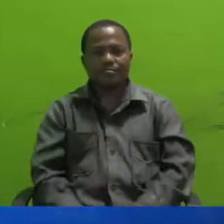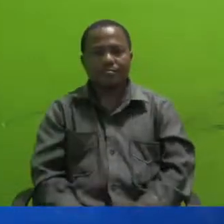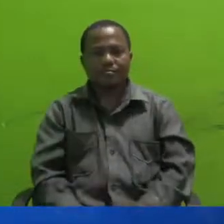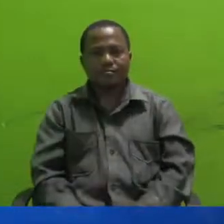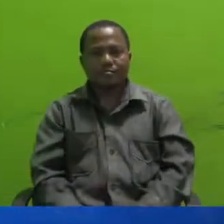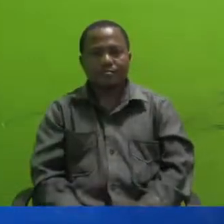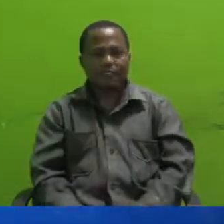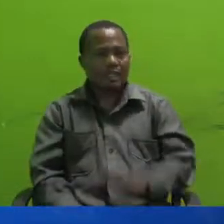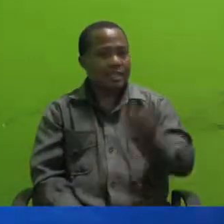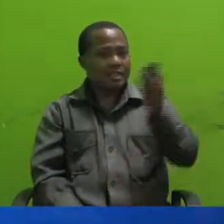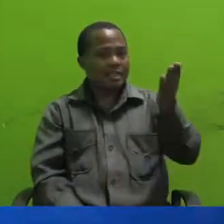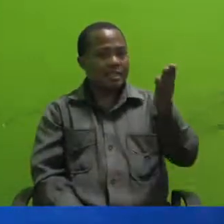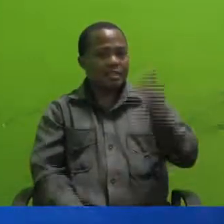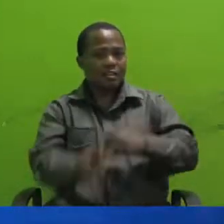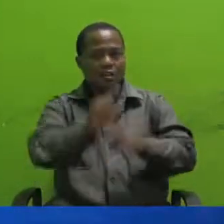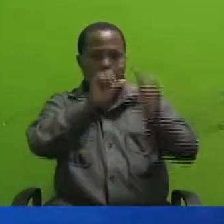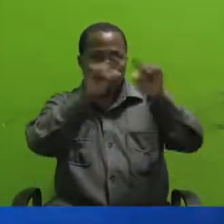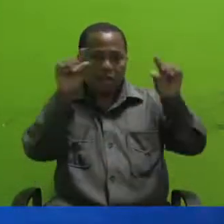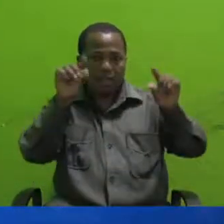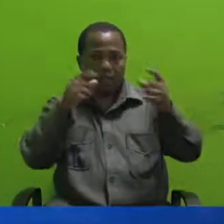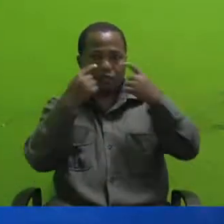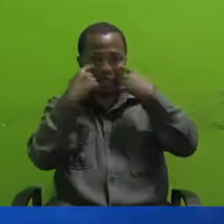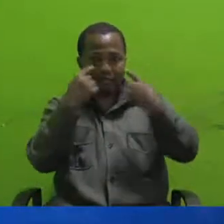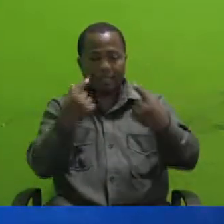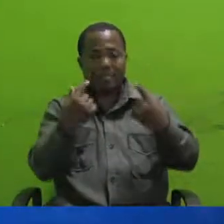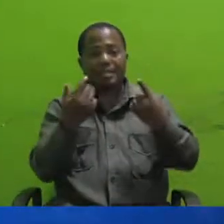So from the question here, you can see that